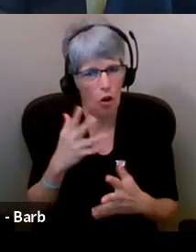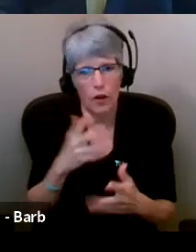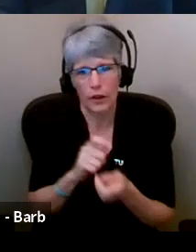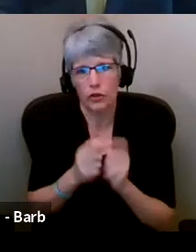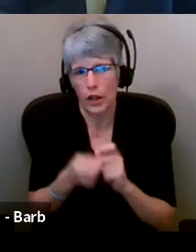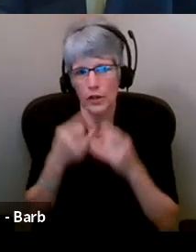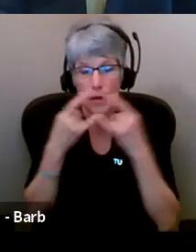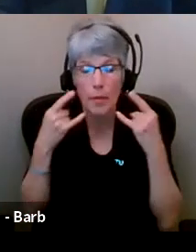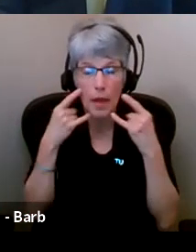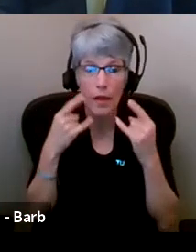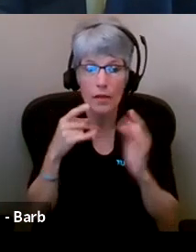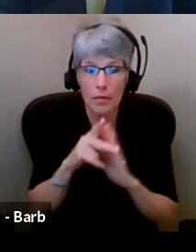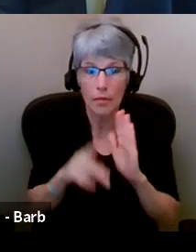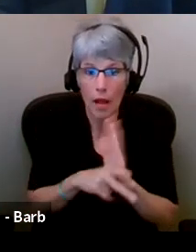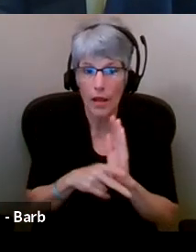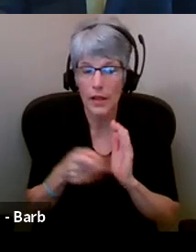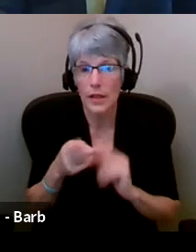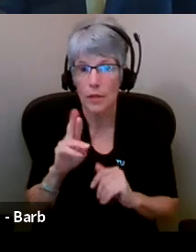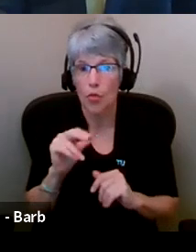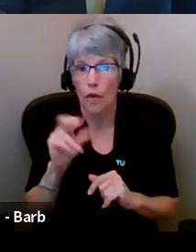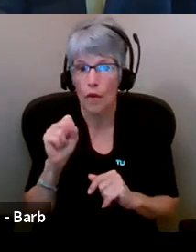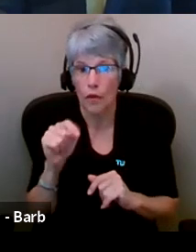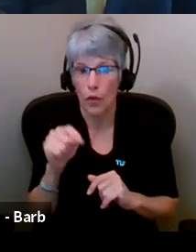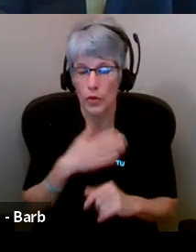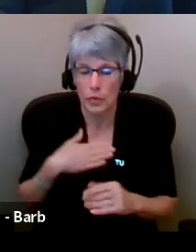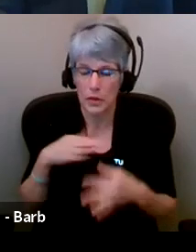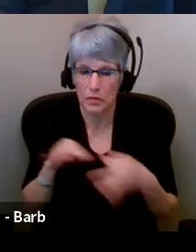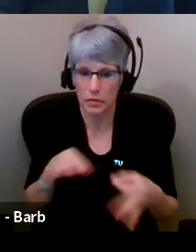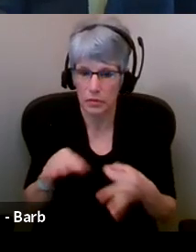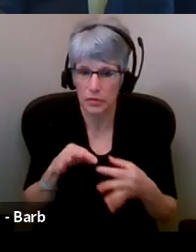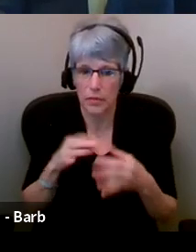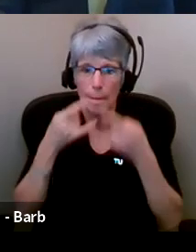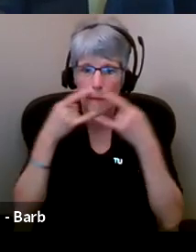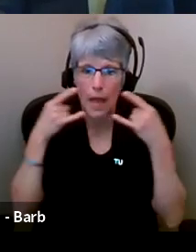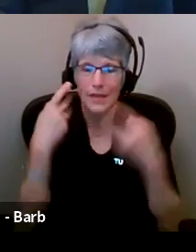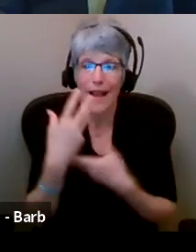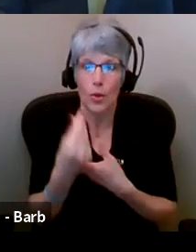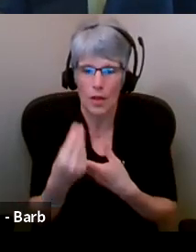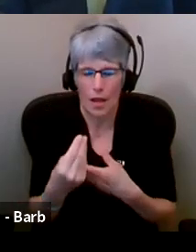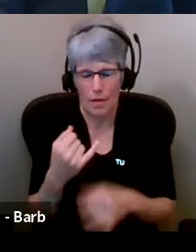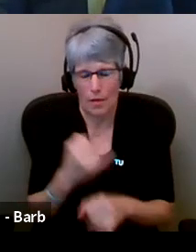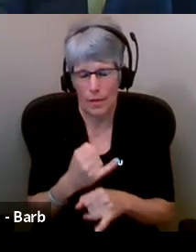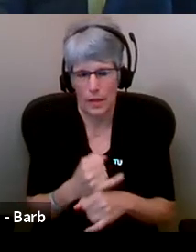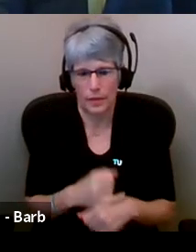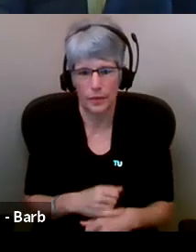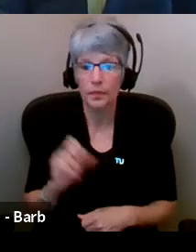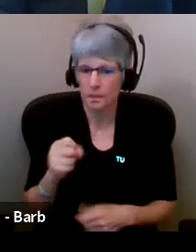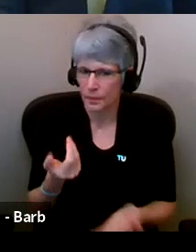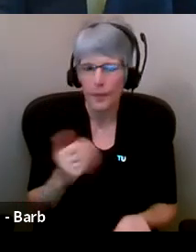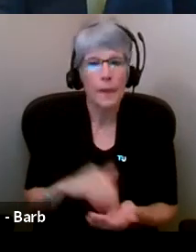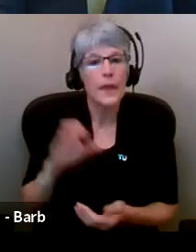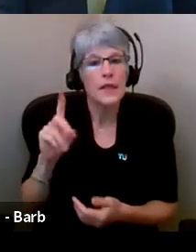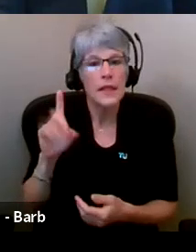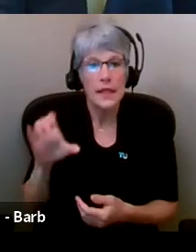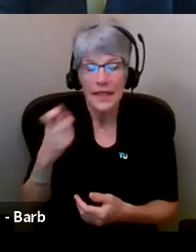mask policy. I'll go to Provost Perreault to provide some updates in regards to masks outdoors on campus. Yes, again, the CDC